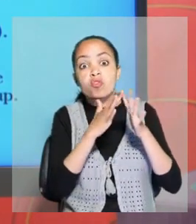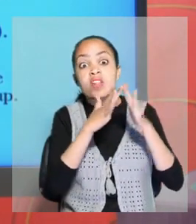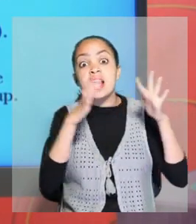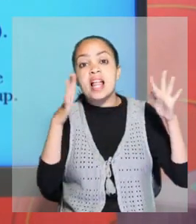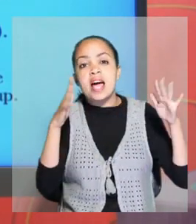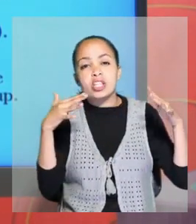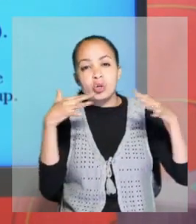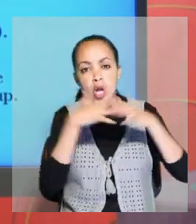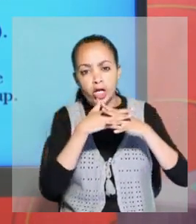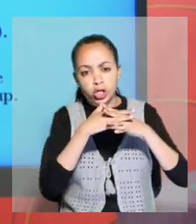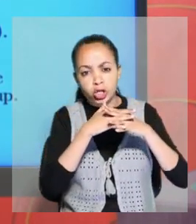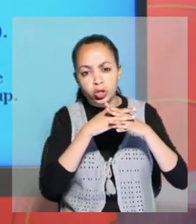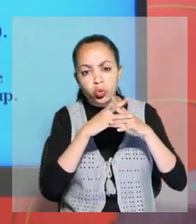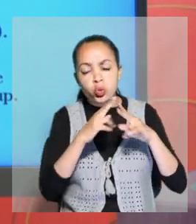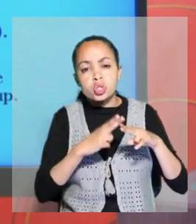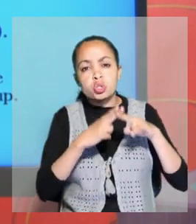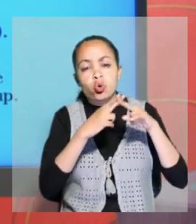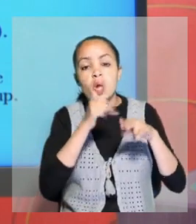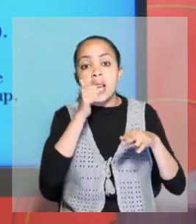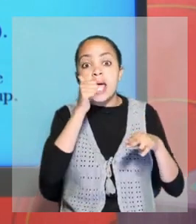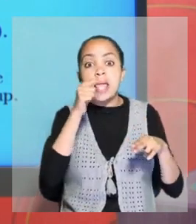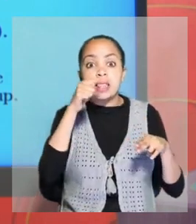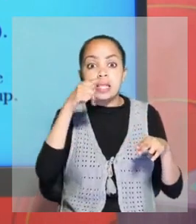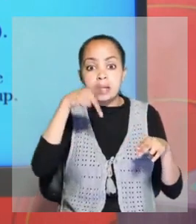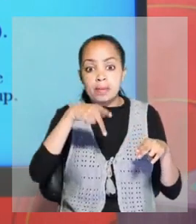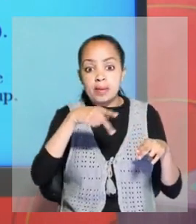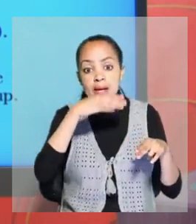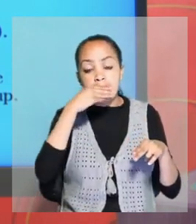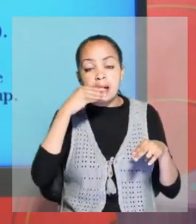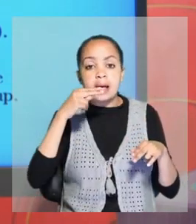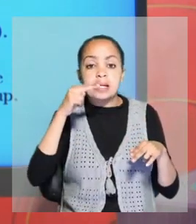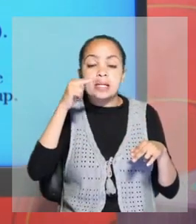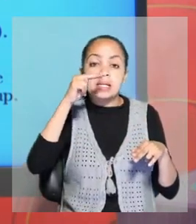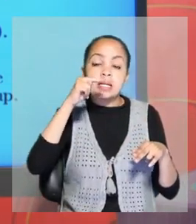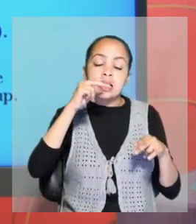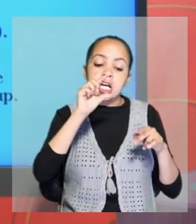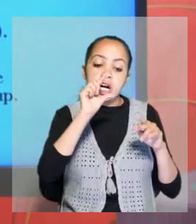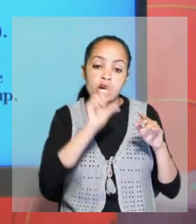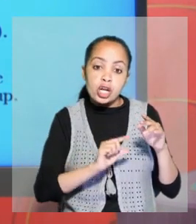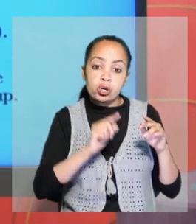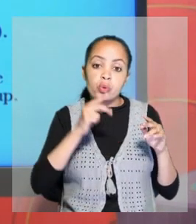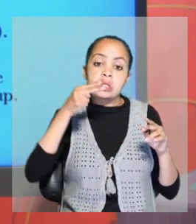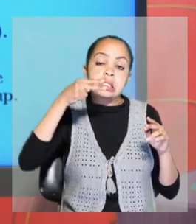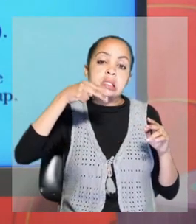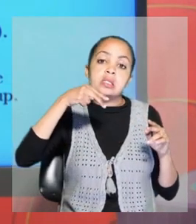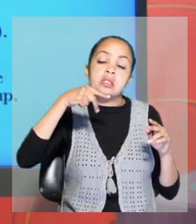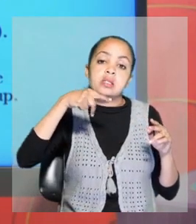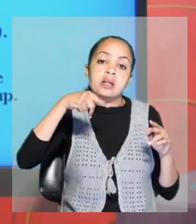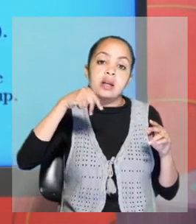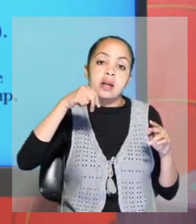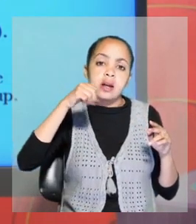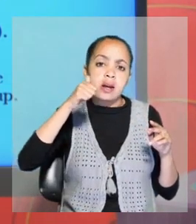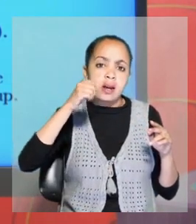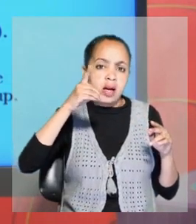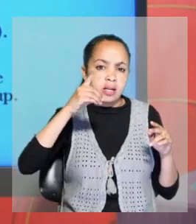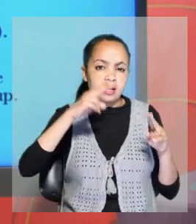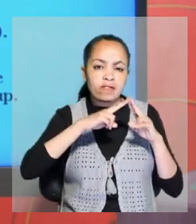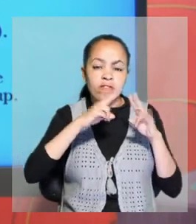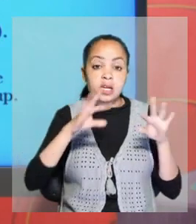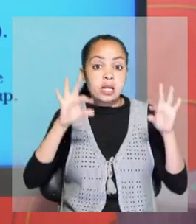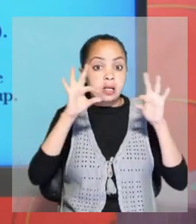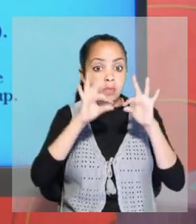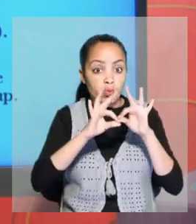reaction, which is ATP and the reduced NADPH molecule, which is